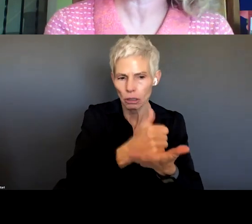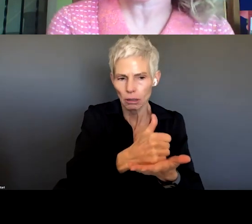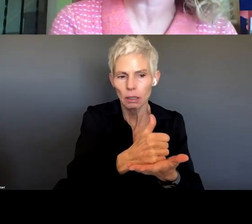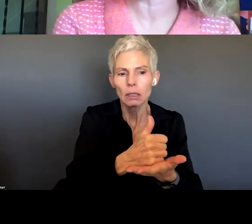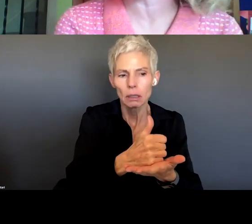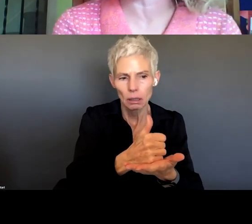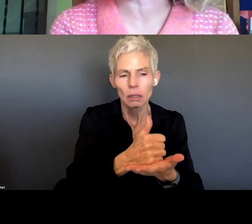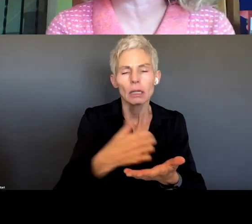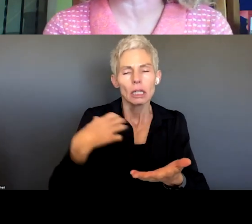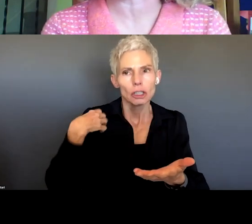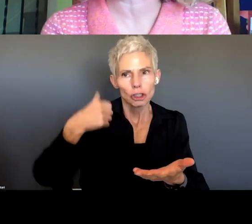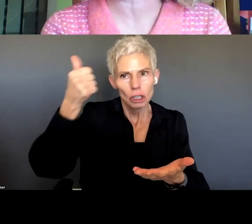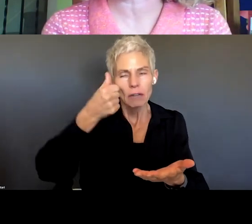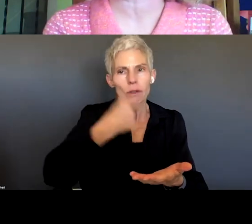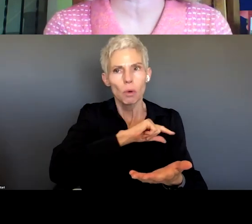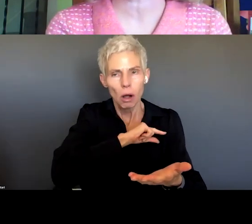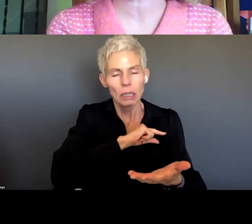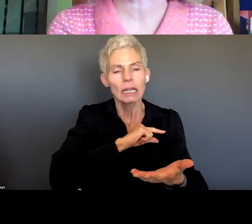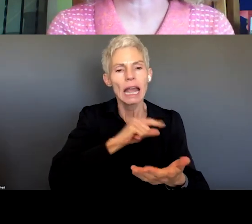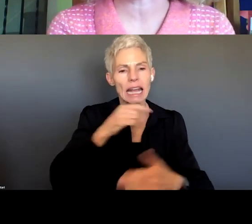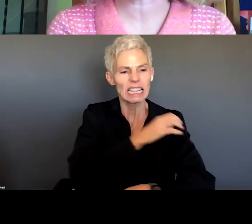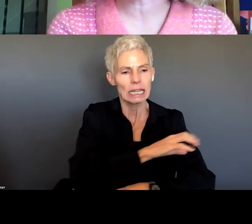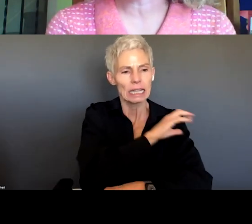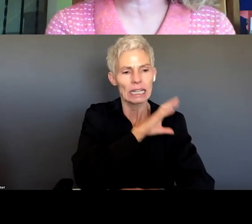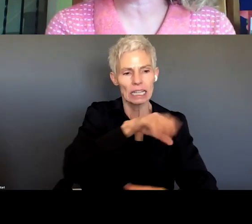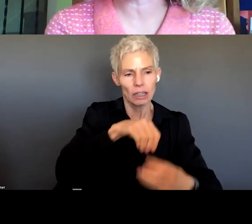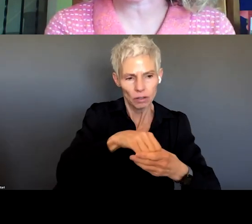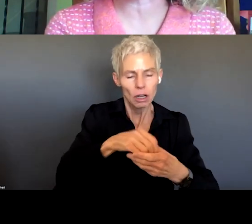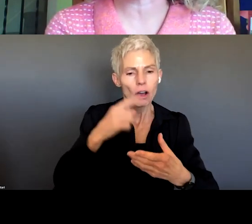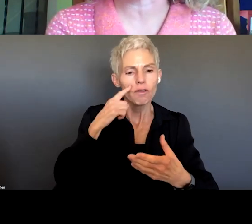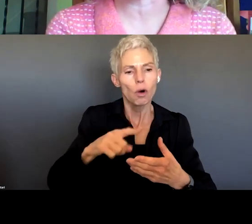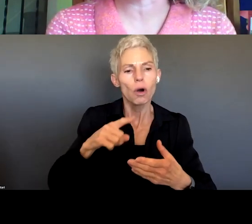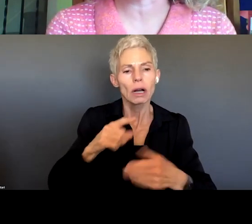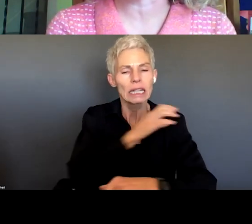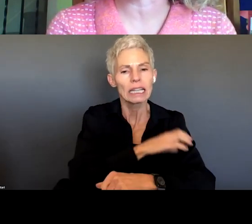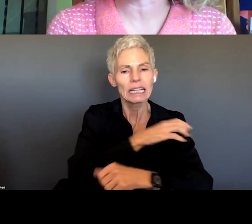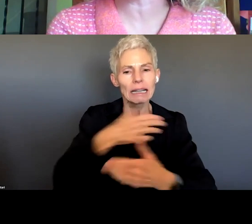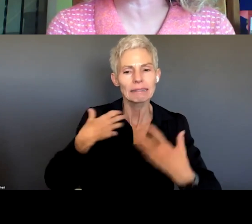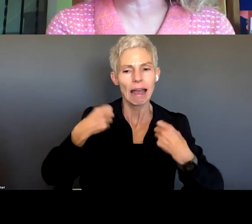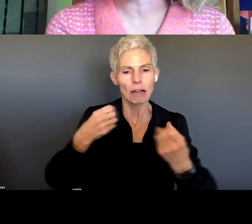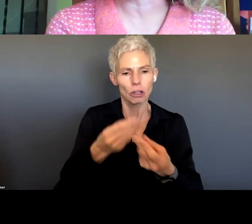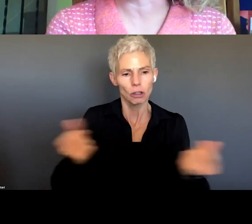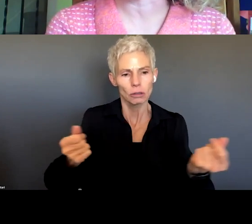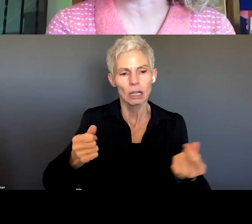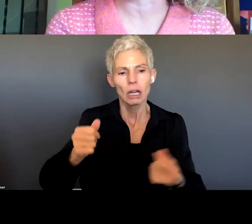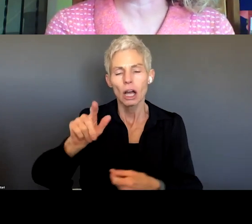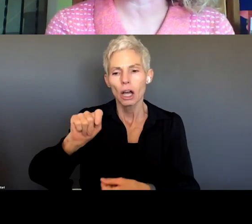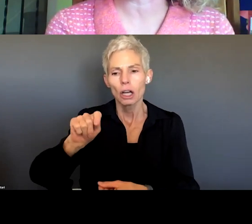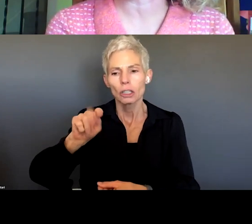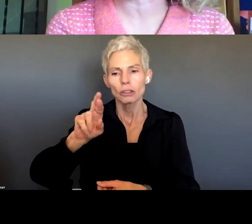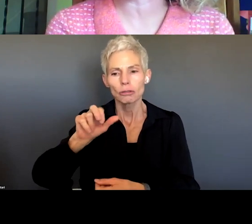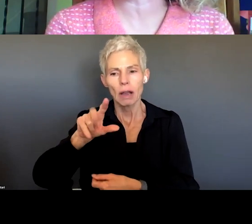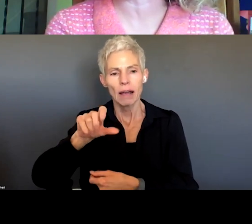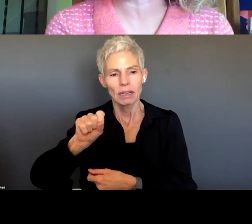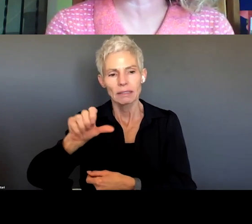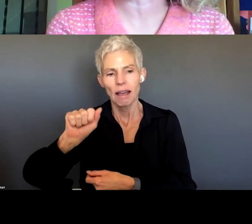Chief of Quality and Clinical Innovations for Connections Health Solutions, and Travis Atkinson will be taking the negative, and Travis